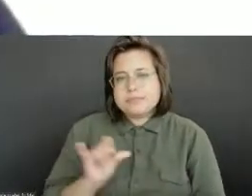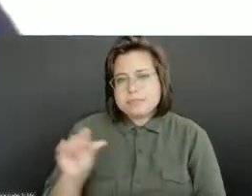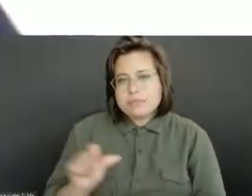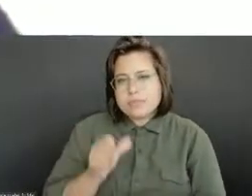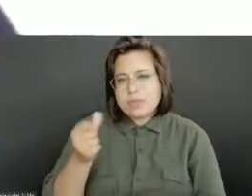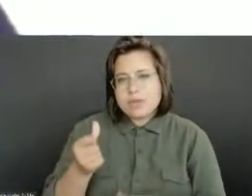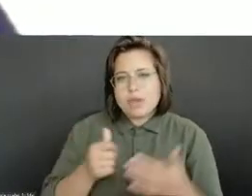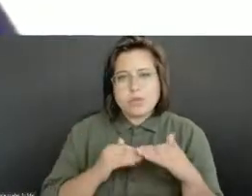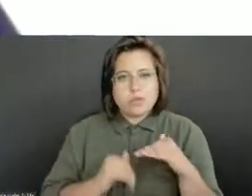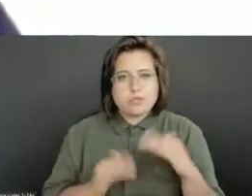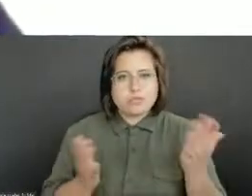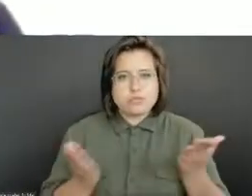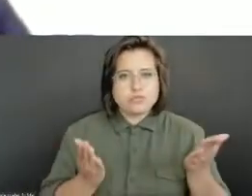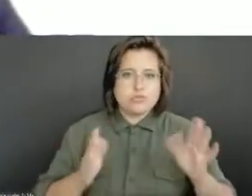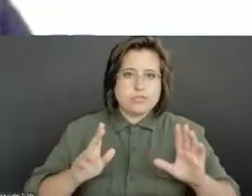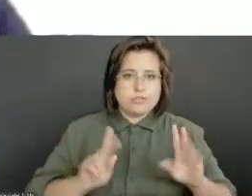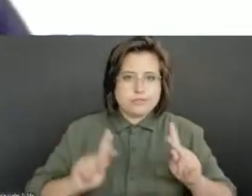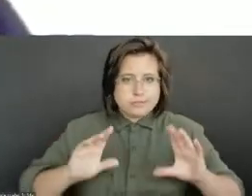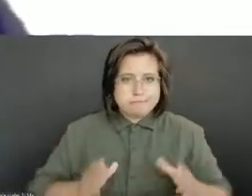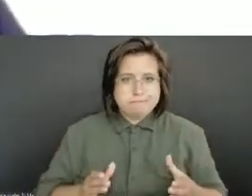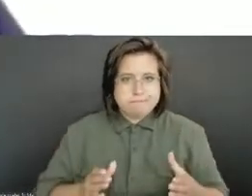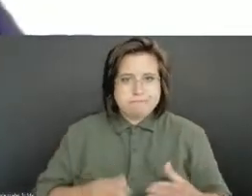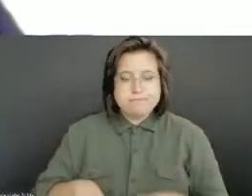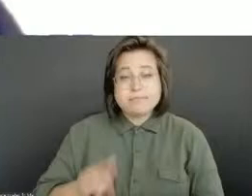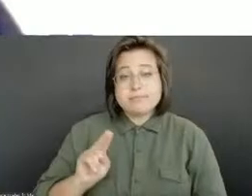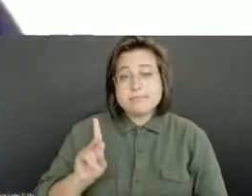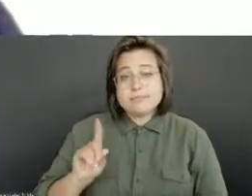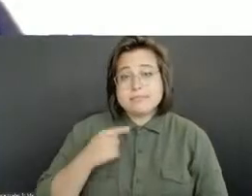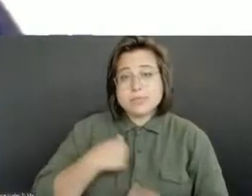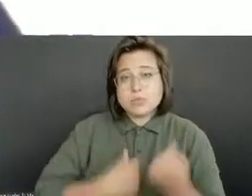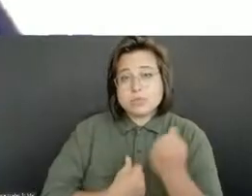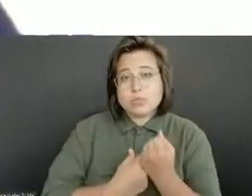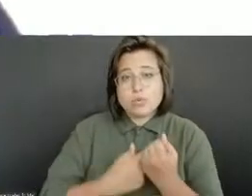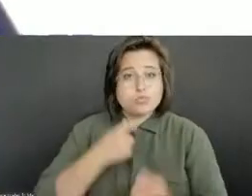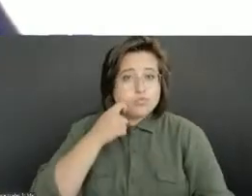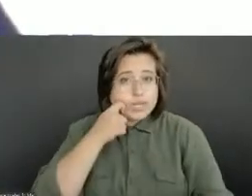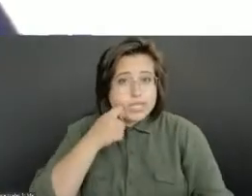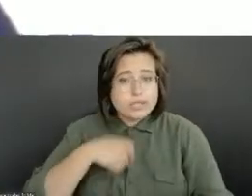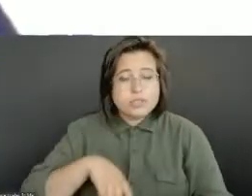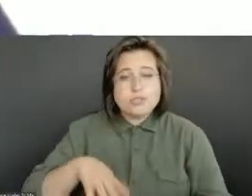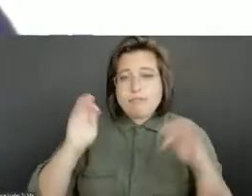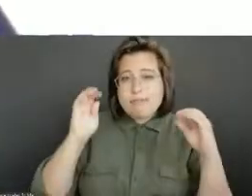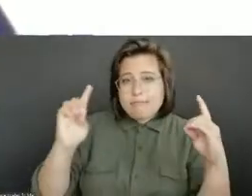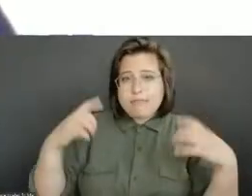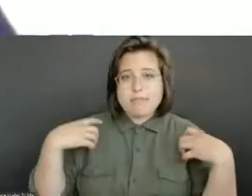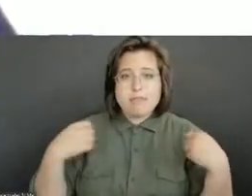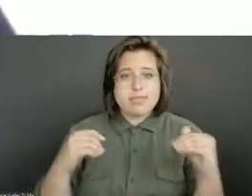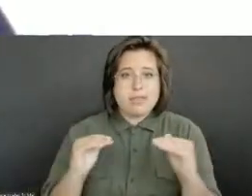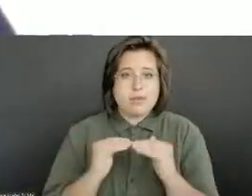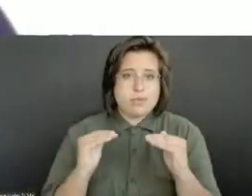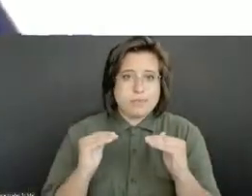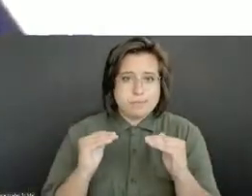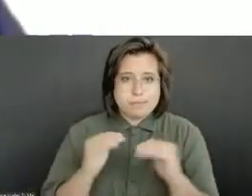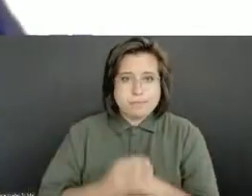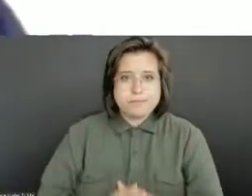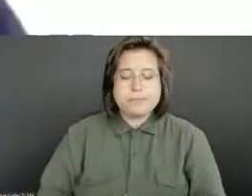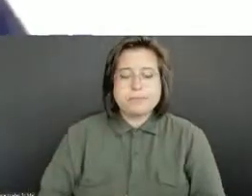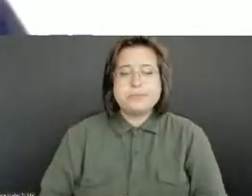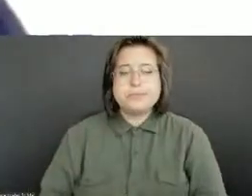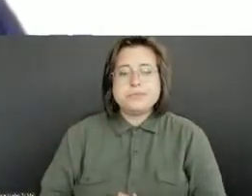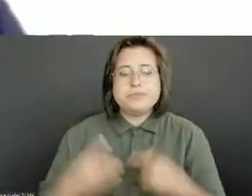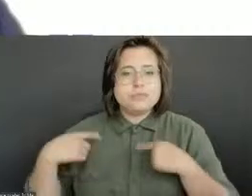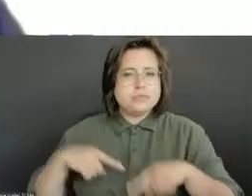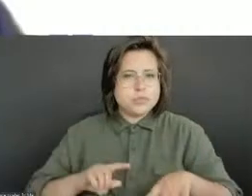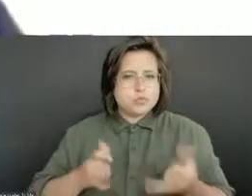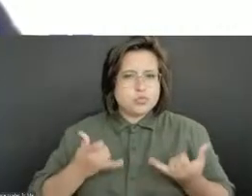underserved populations. The NDA supports racial, educational, and health equity. During this